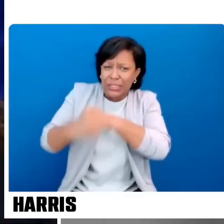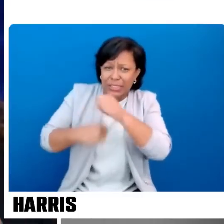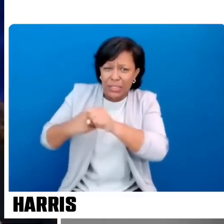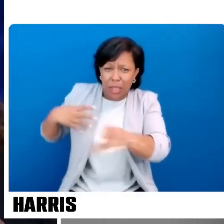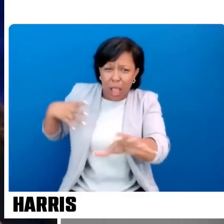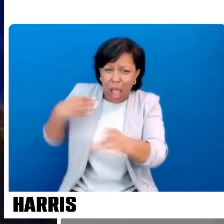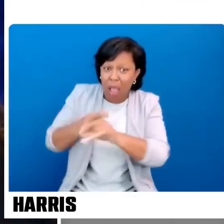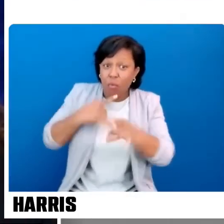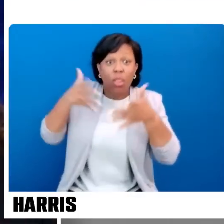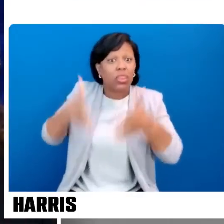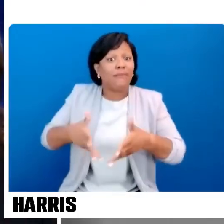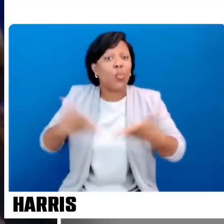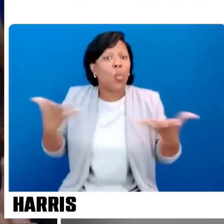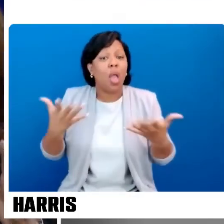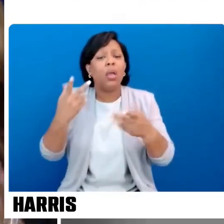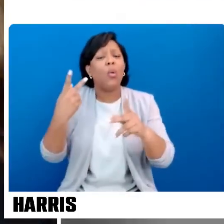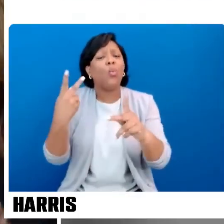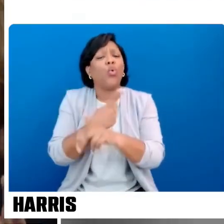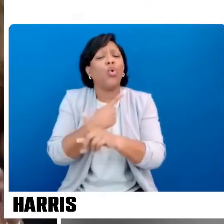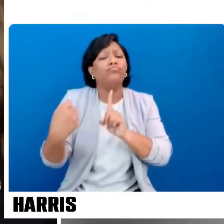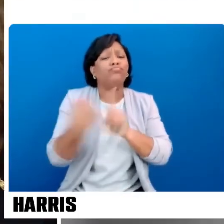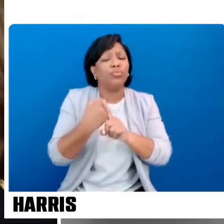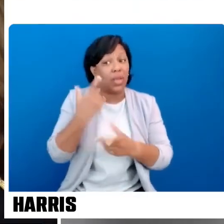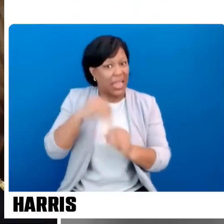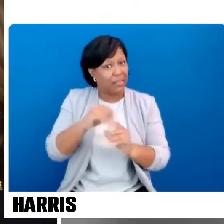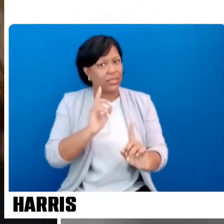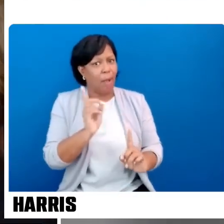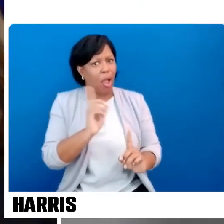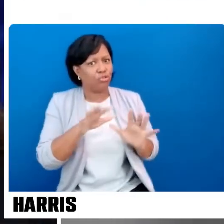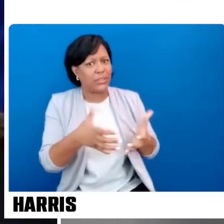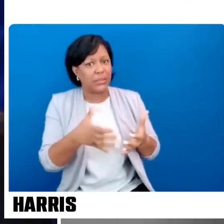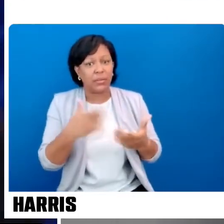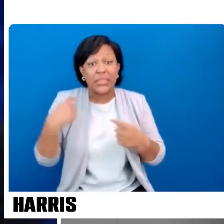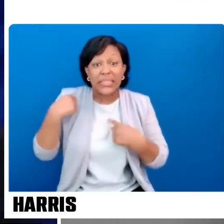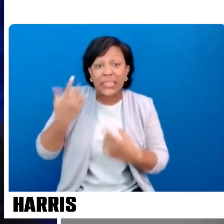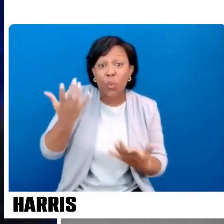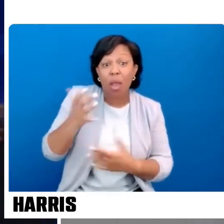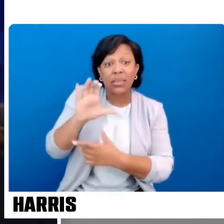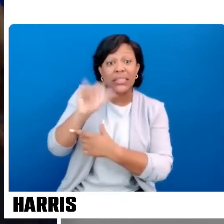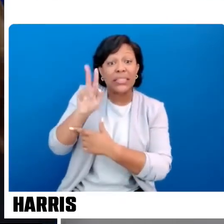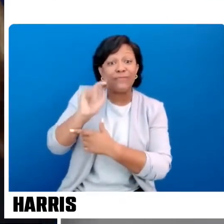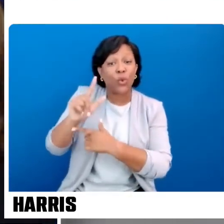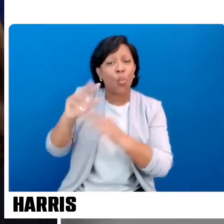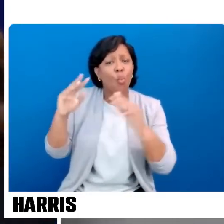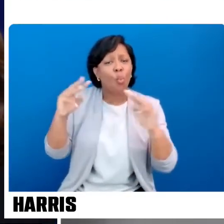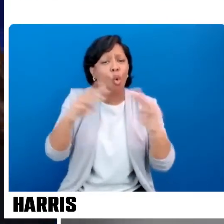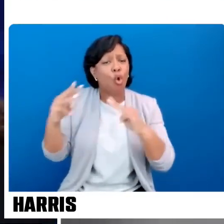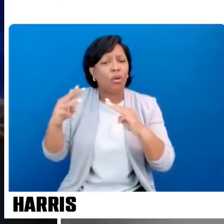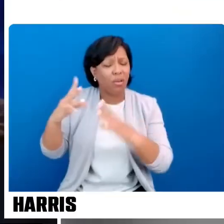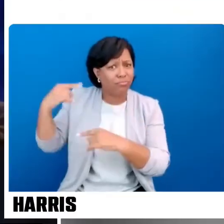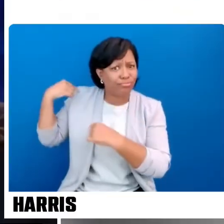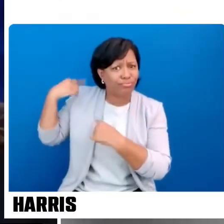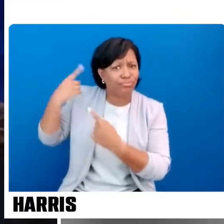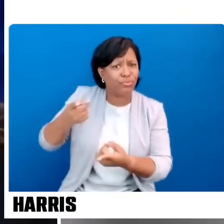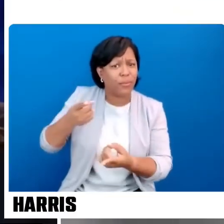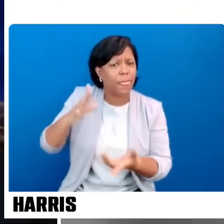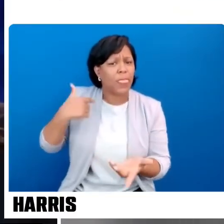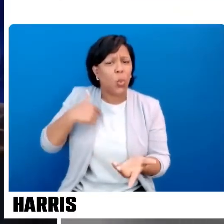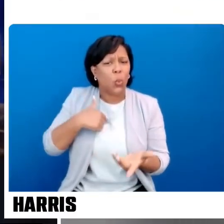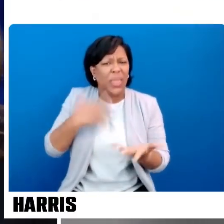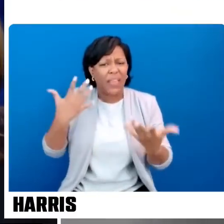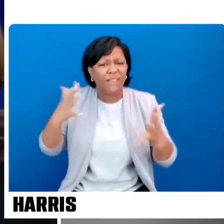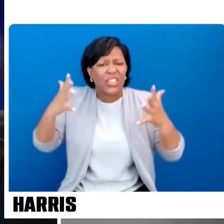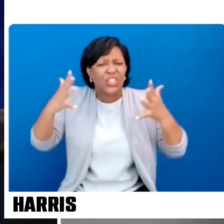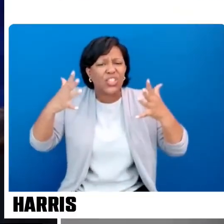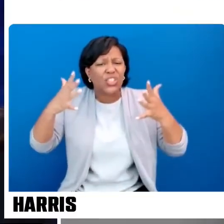our democracy since the Civil War. And what we have done is clean up Donald Trump's mess.